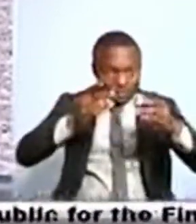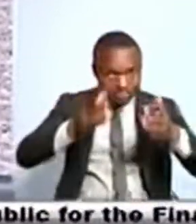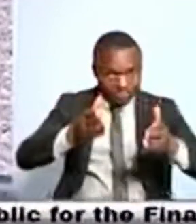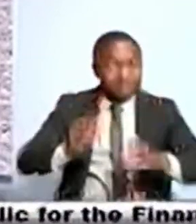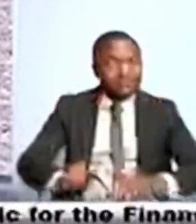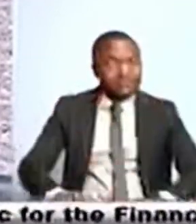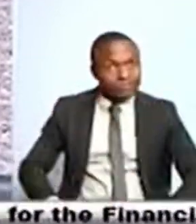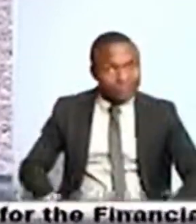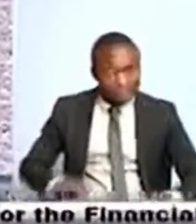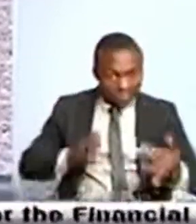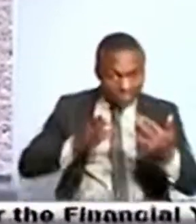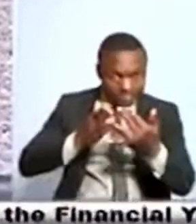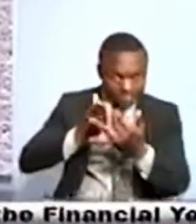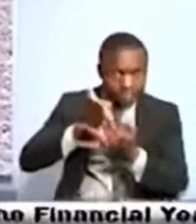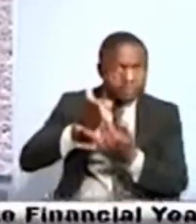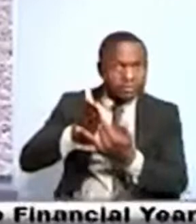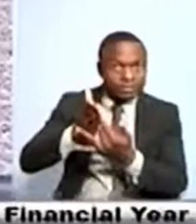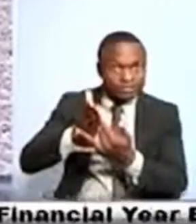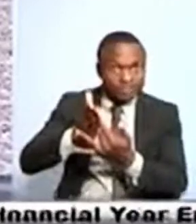through